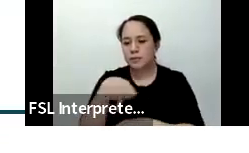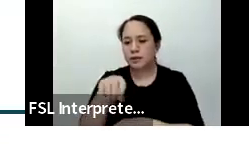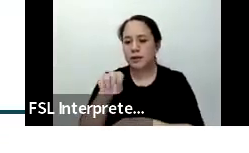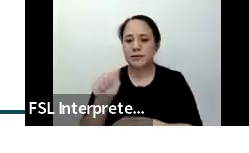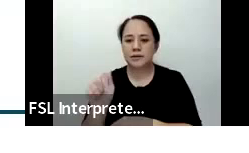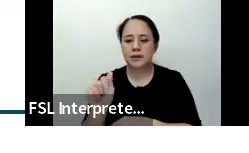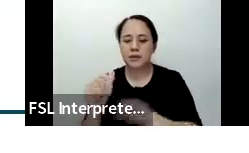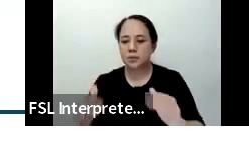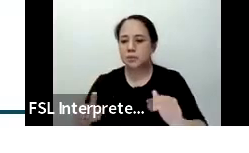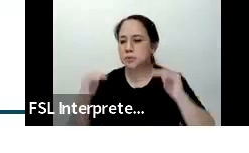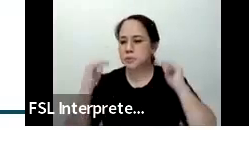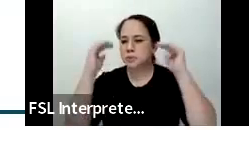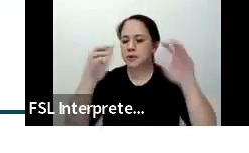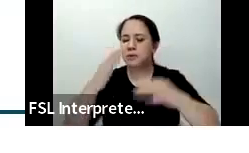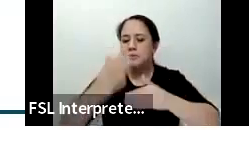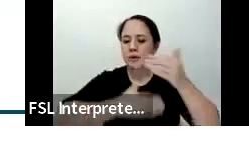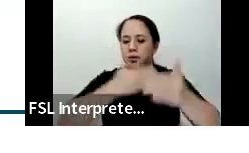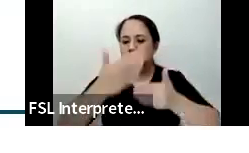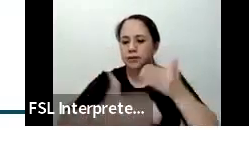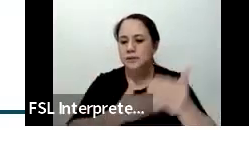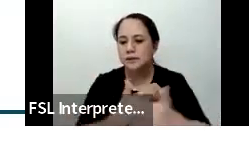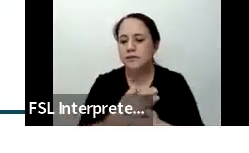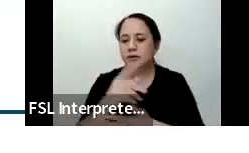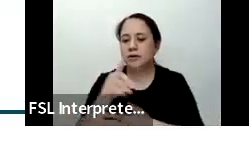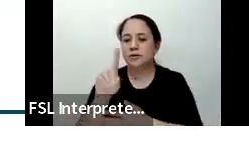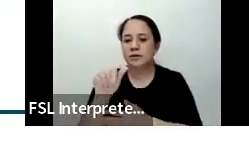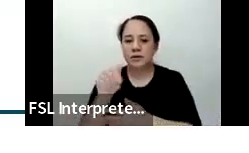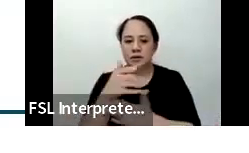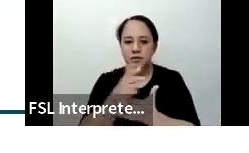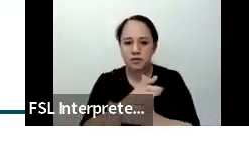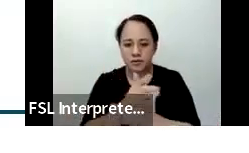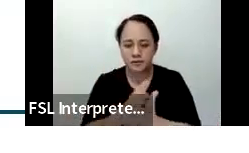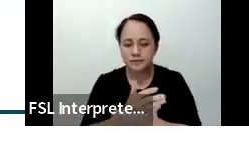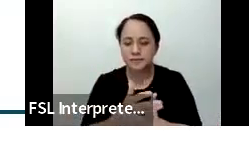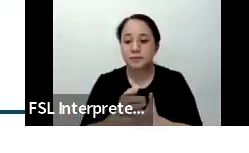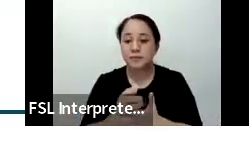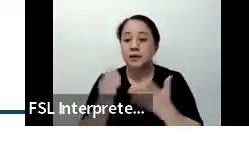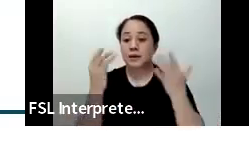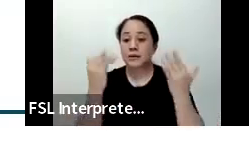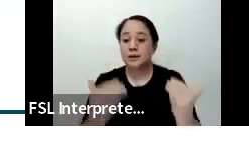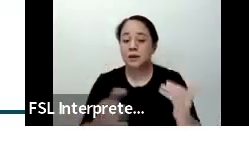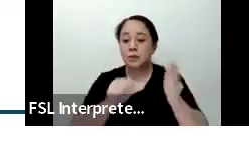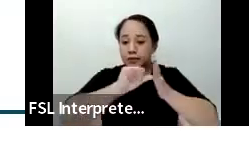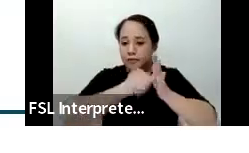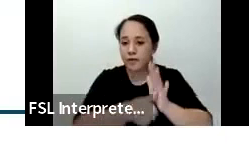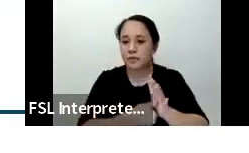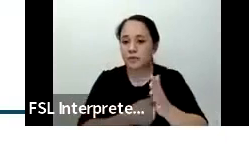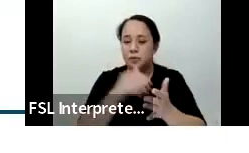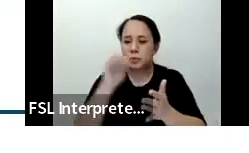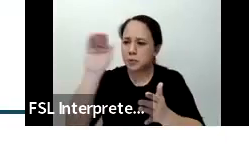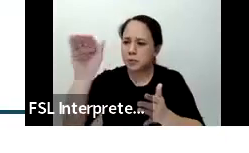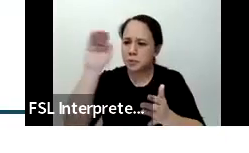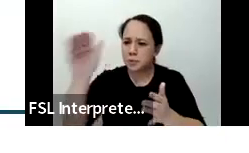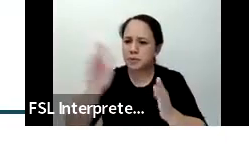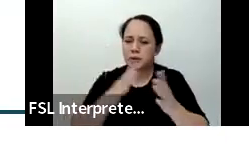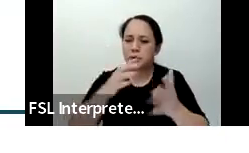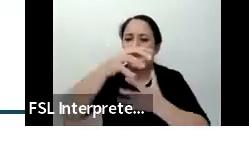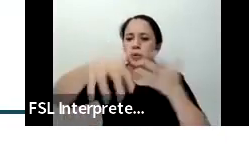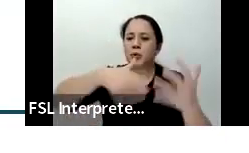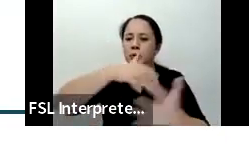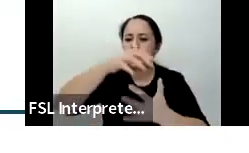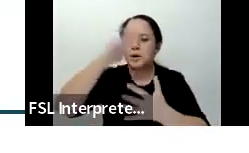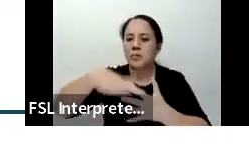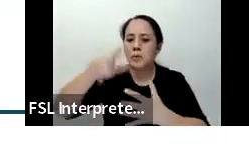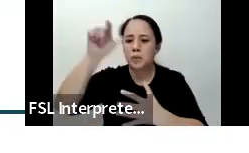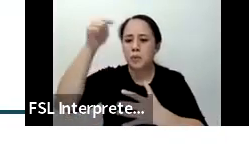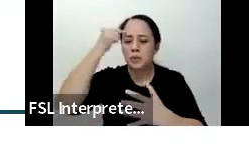stepped up its processes for data sharing. We therefore reiterate our call for greater collaboration among